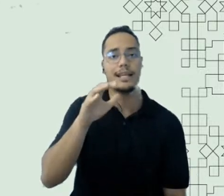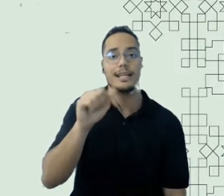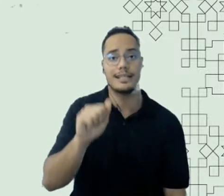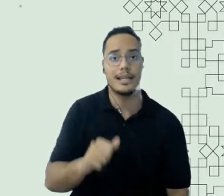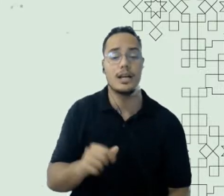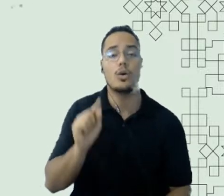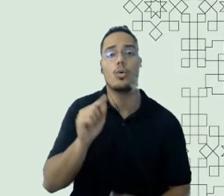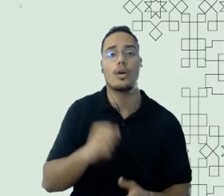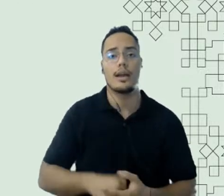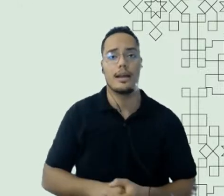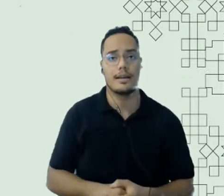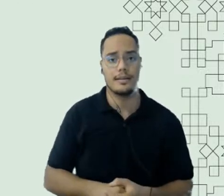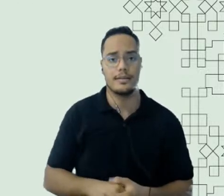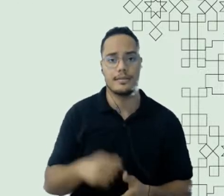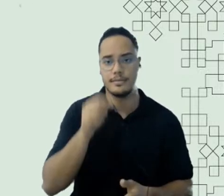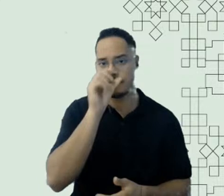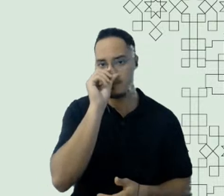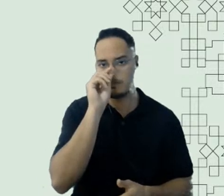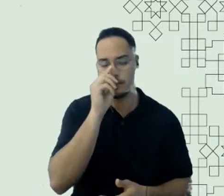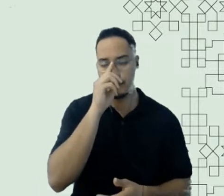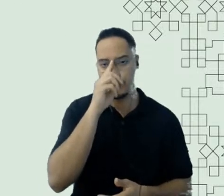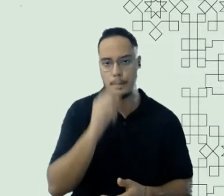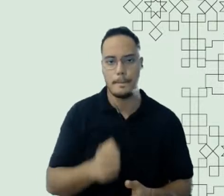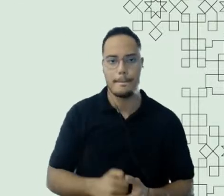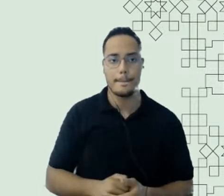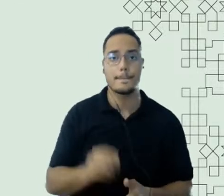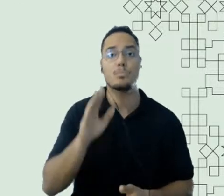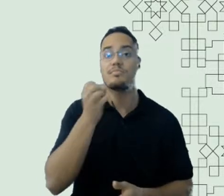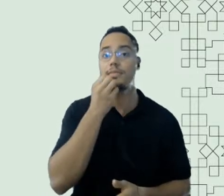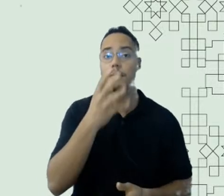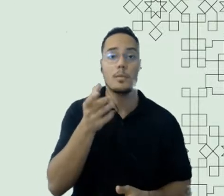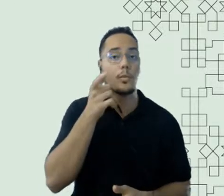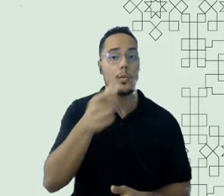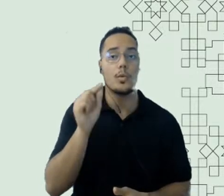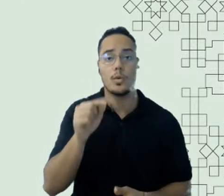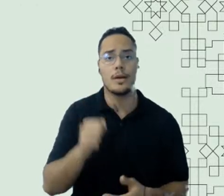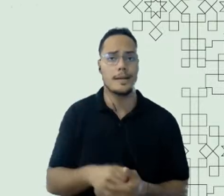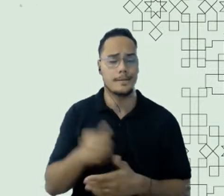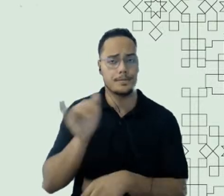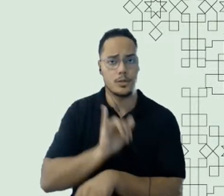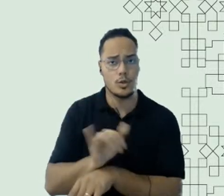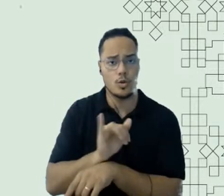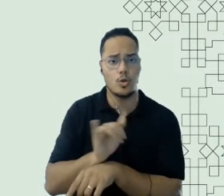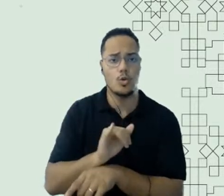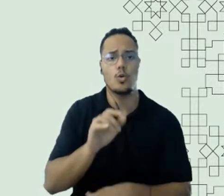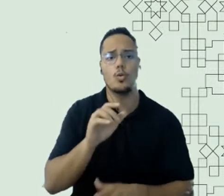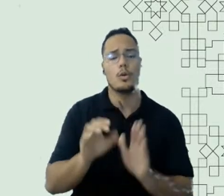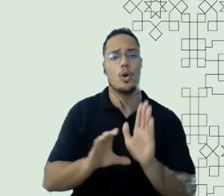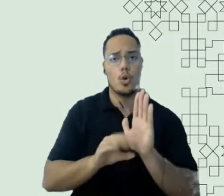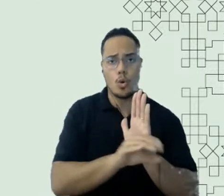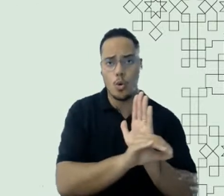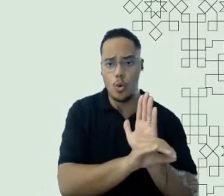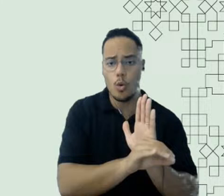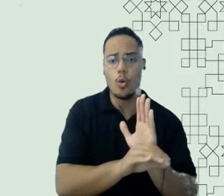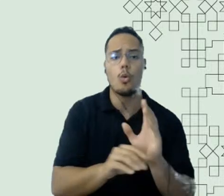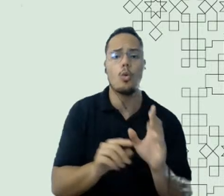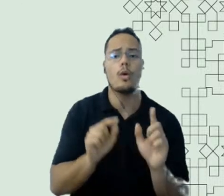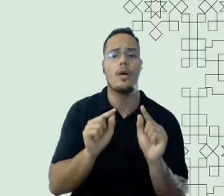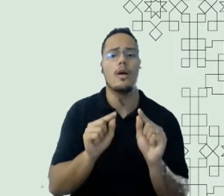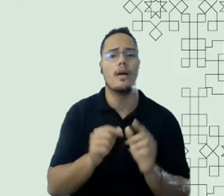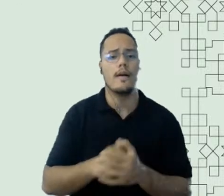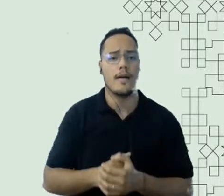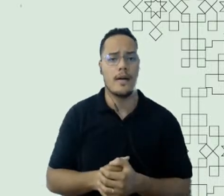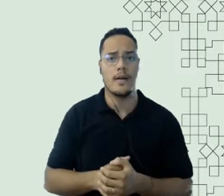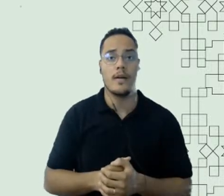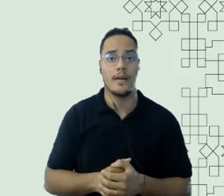YouTube or Google is set to be the one communicating to the public, and the obligation that to